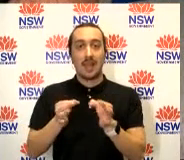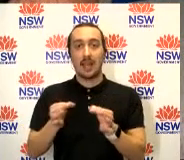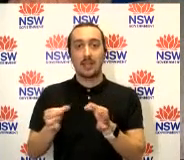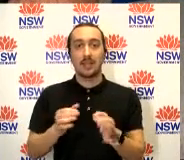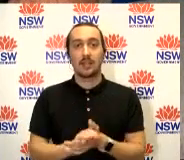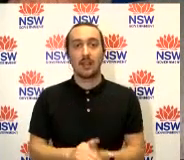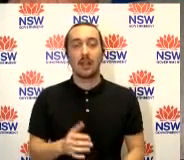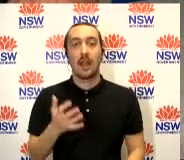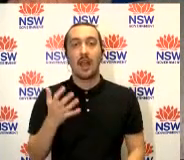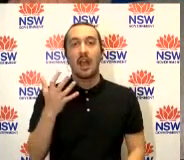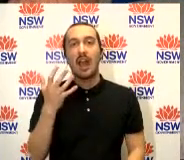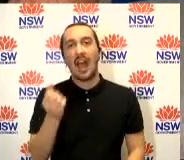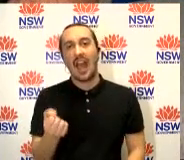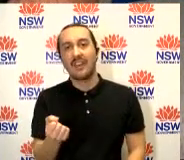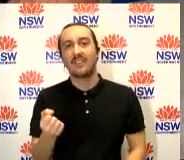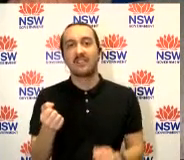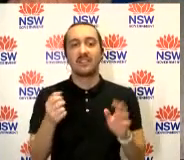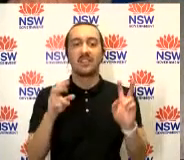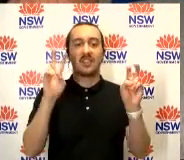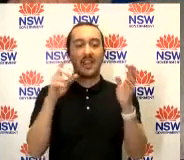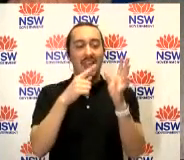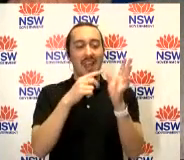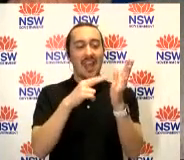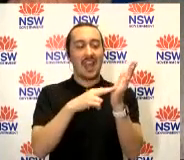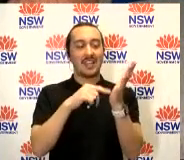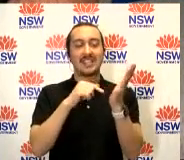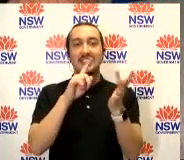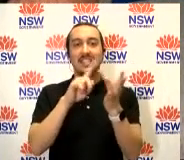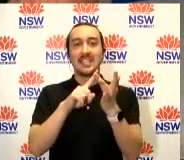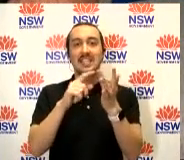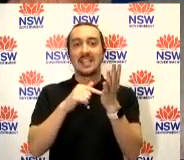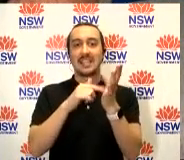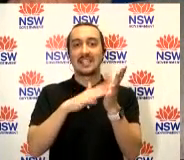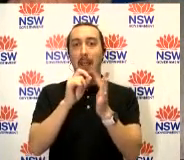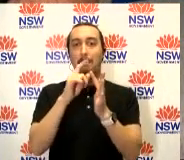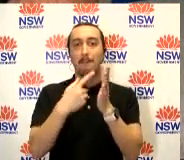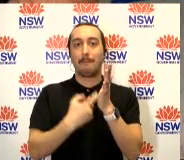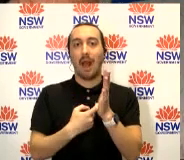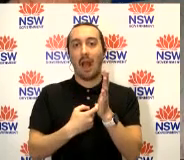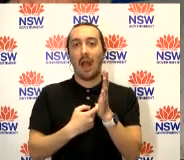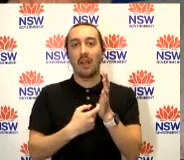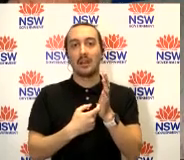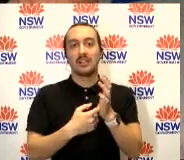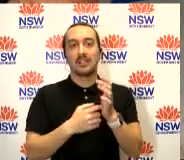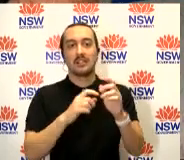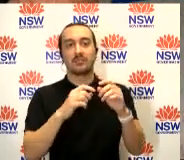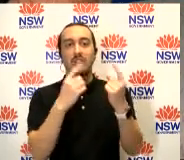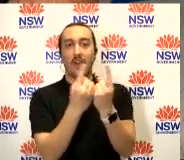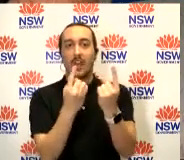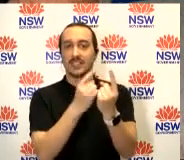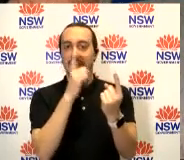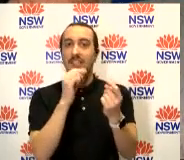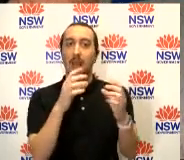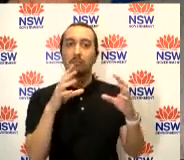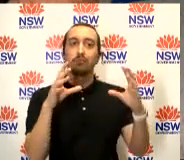devices out there, anti-tampering devices that you can actually use on scaffold systems. But